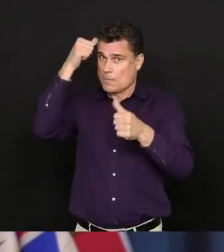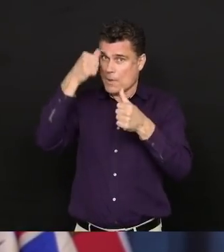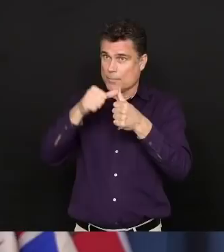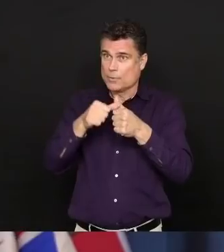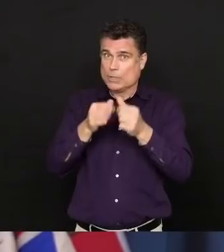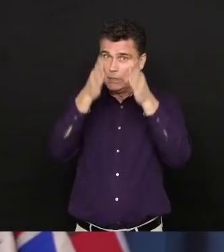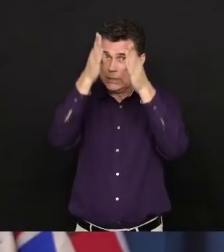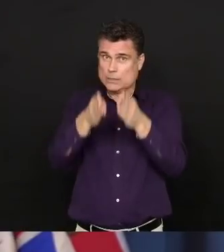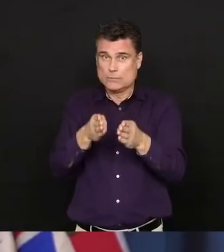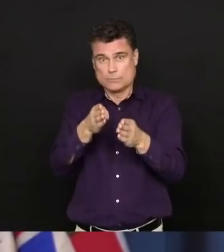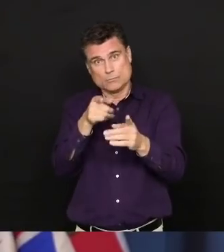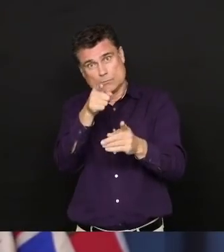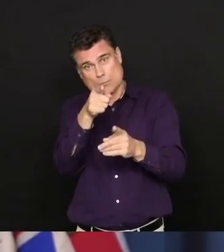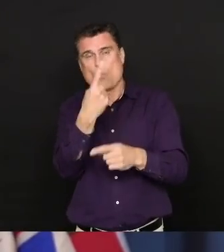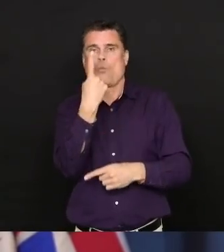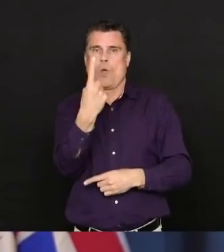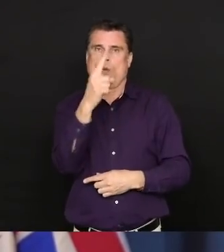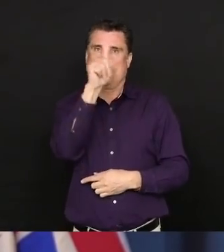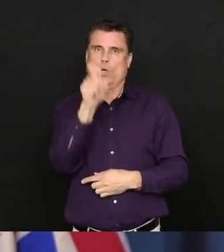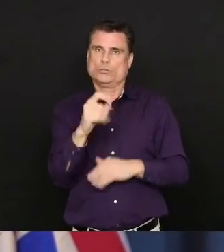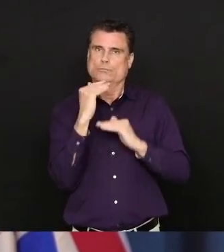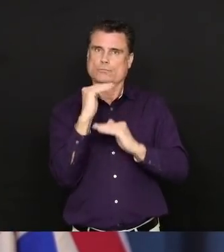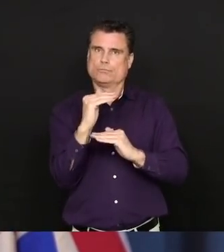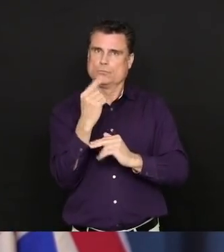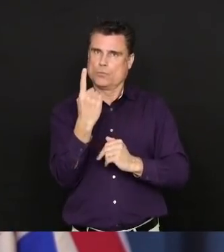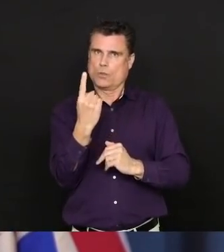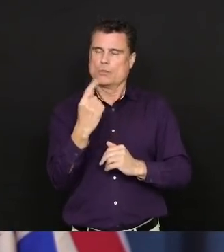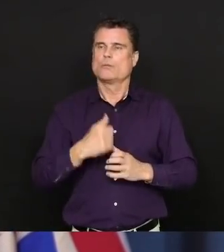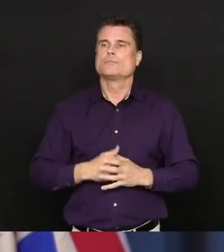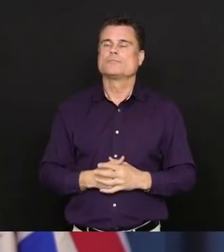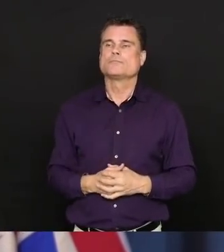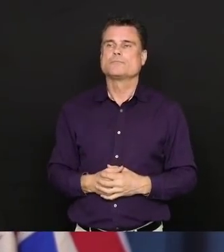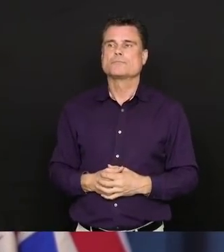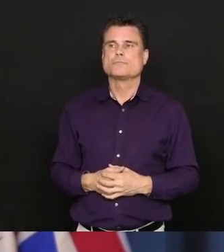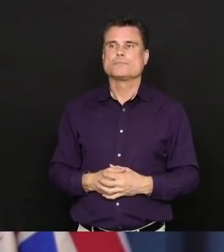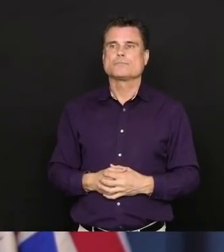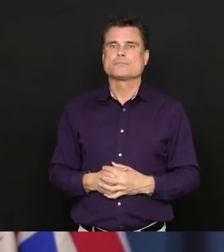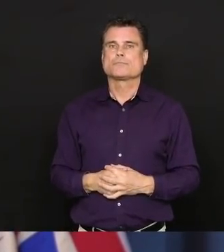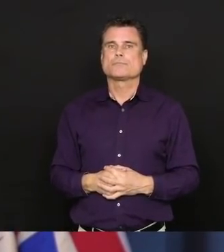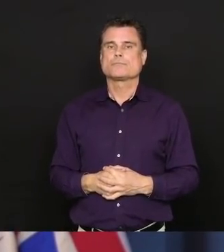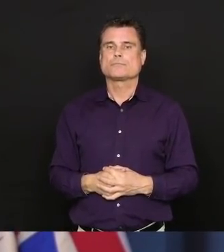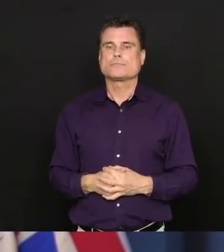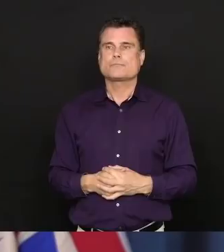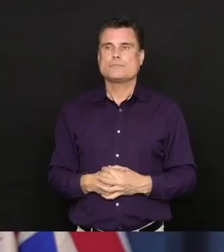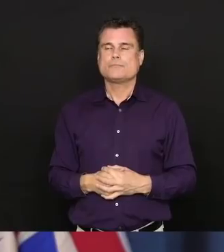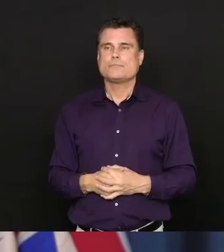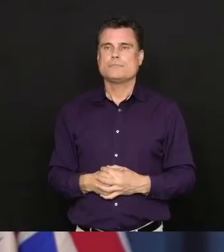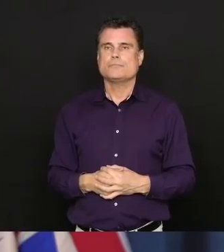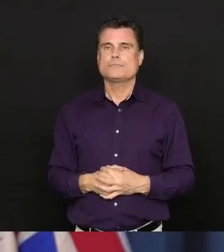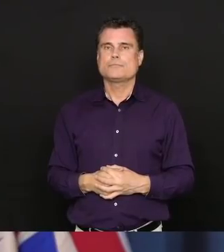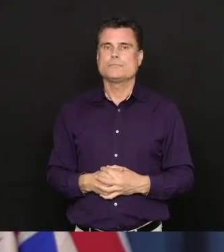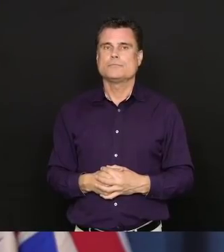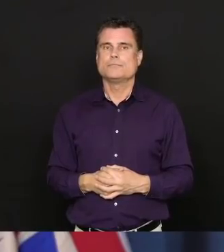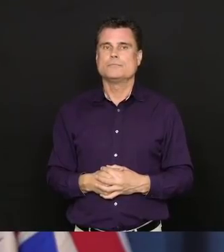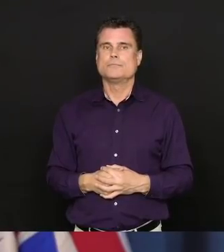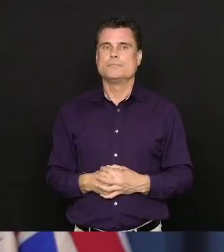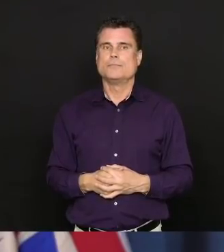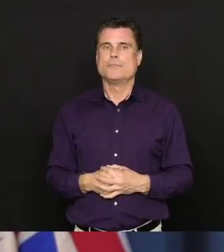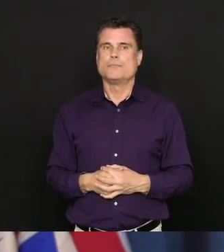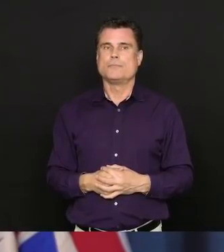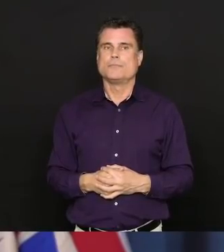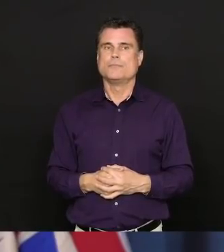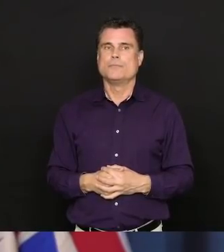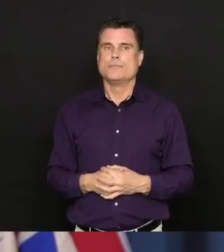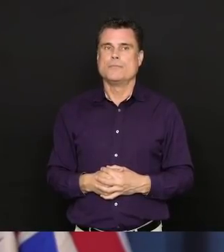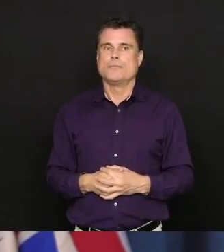question, and we ask that you unmute your phones. You will not be audible until we call on you. Our first question this afternoon is from Richard Zussman with Global